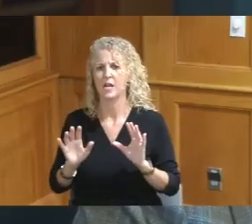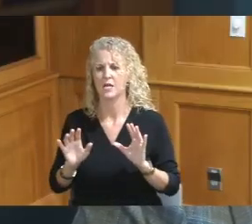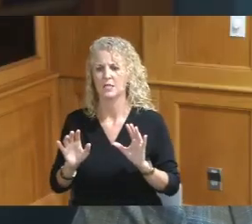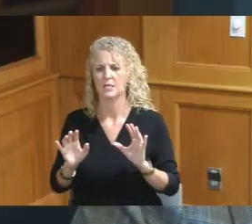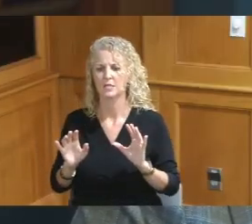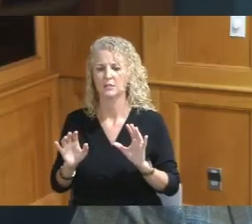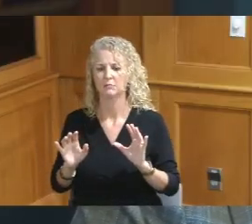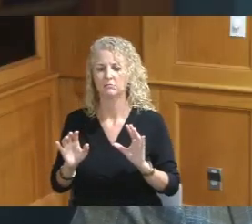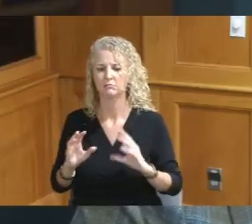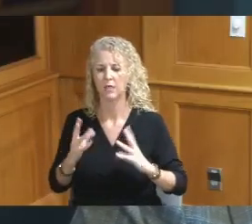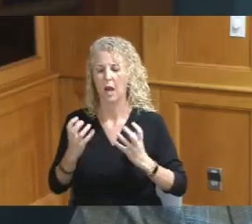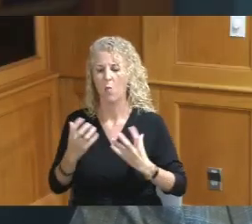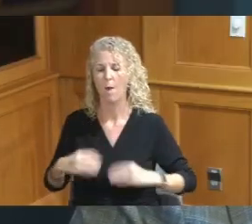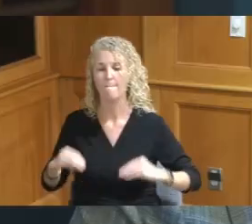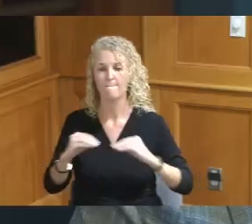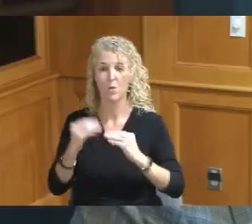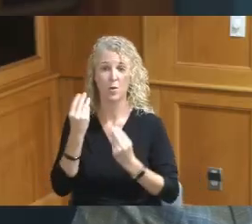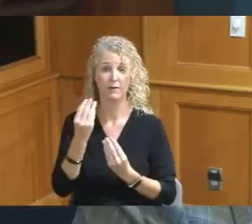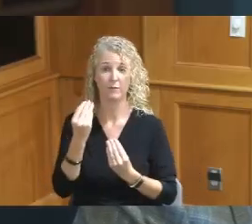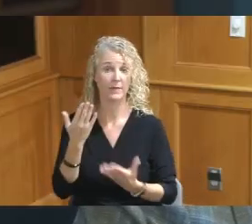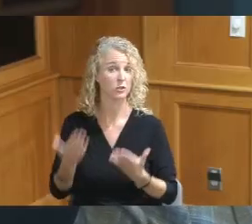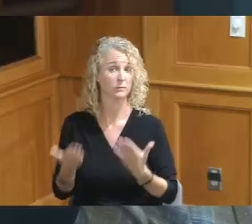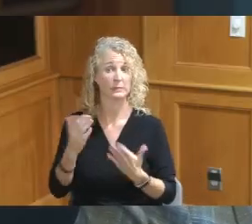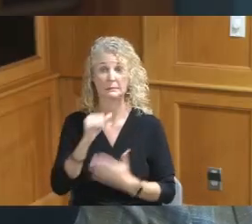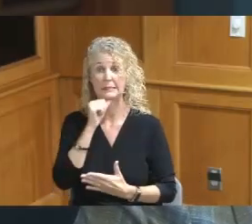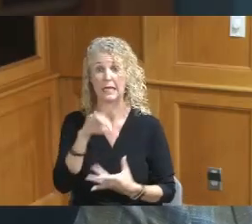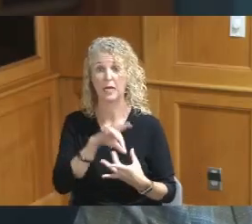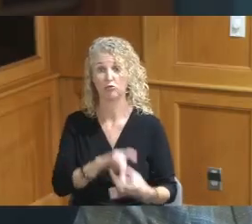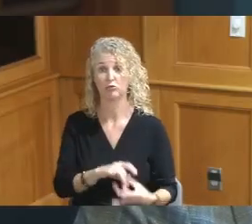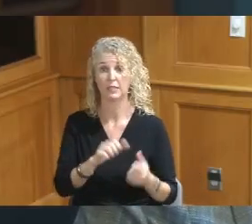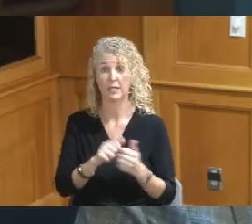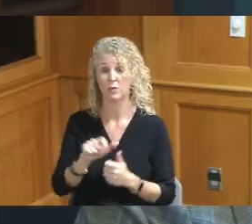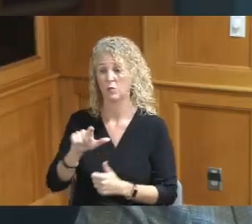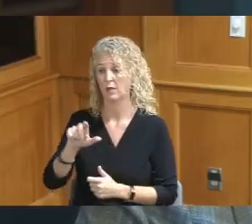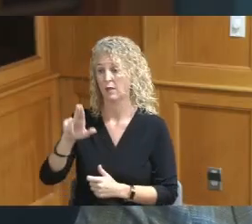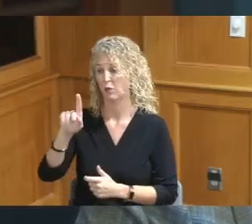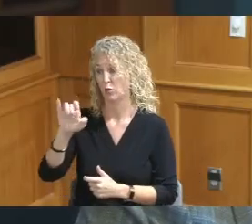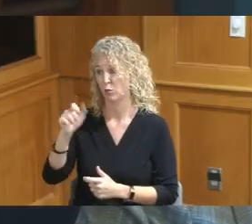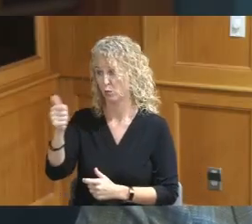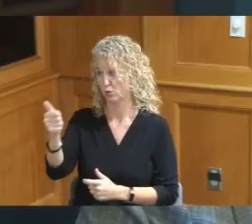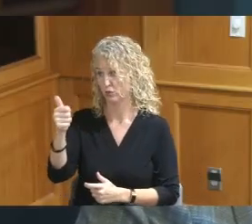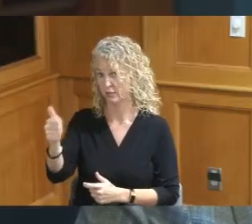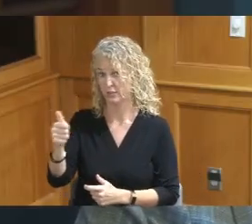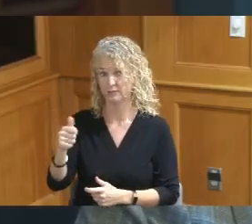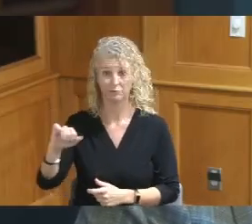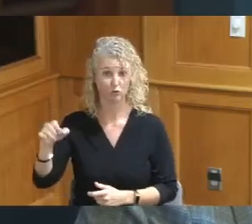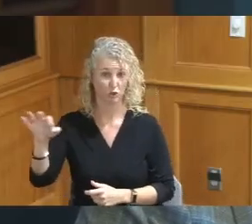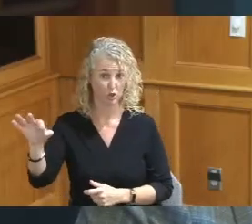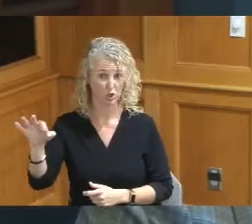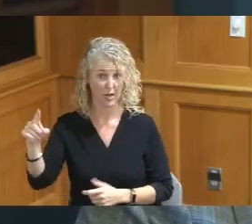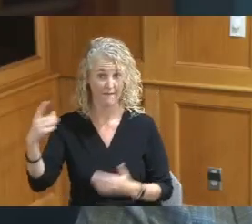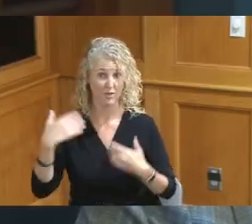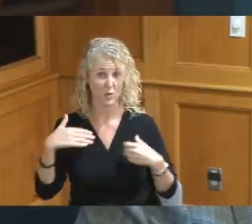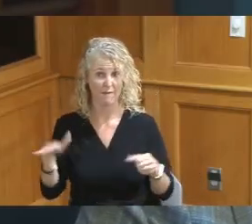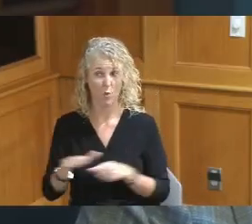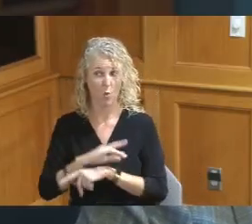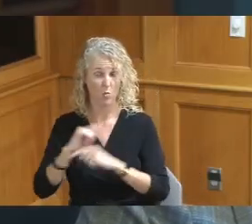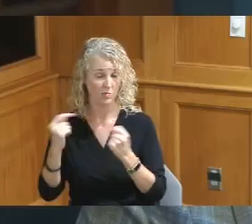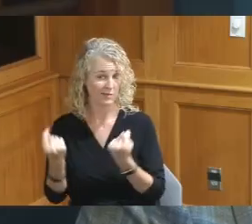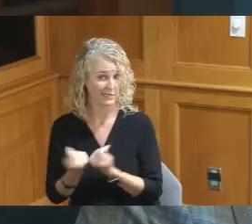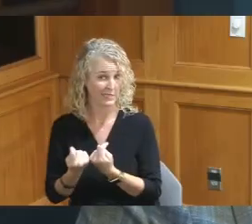to have, a little more information. Maybe it's not on Luke himself. Hey, Mr. Ludo, you got a whole team. We